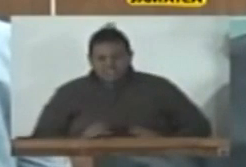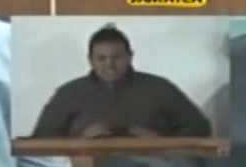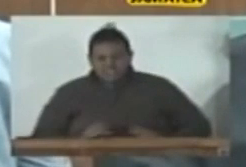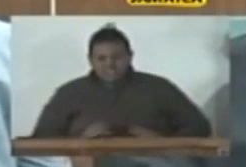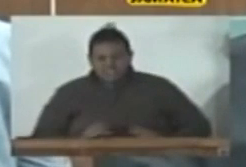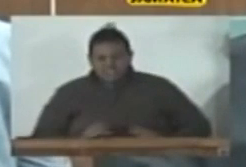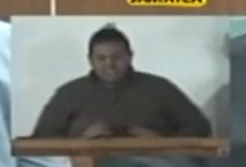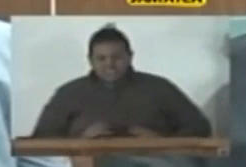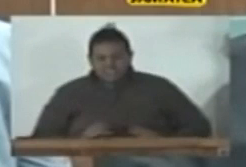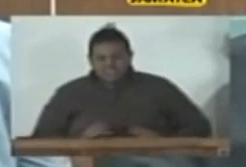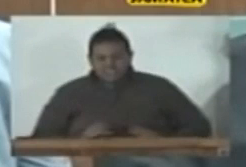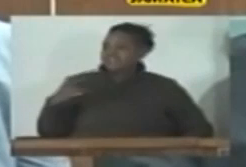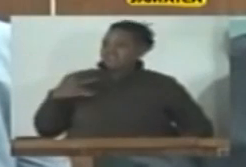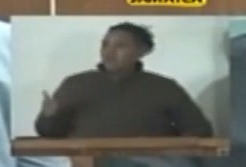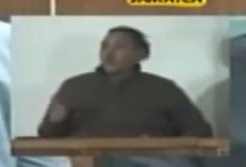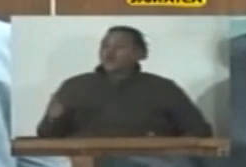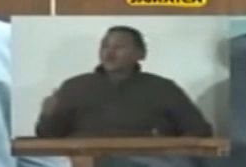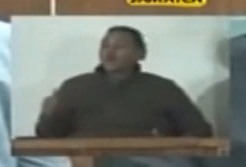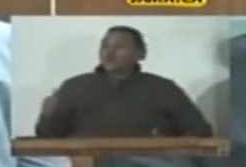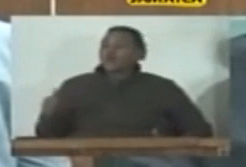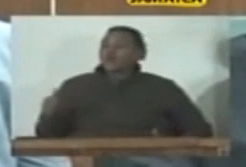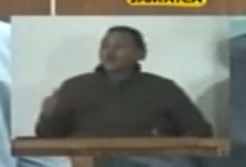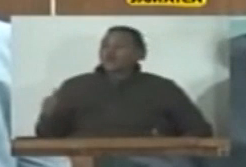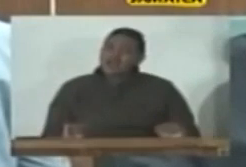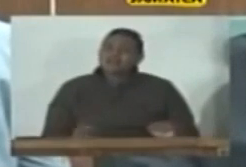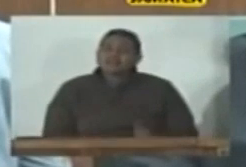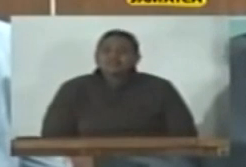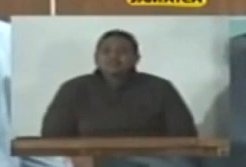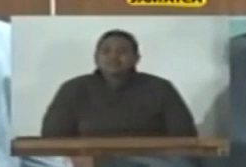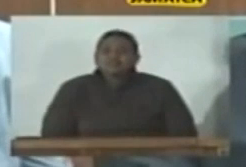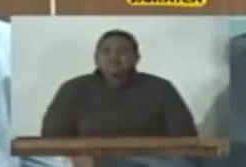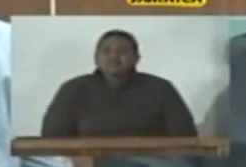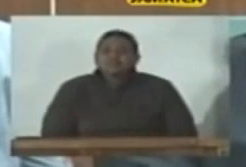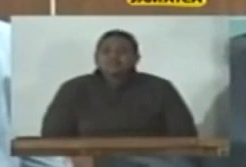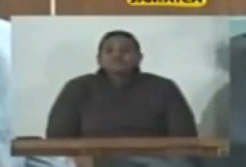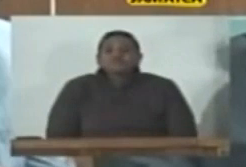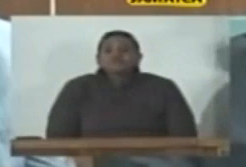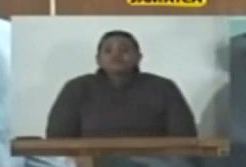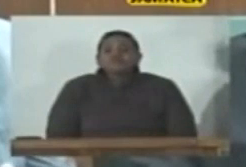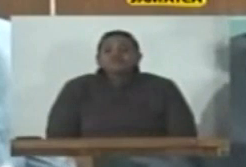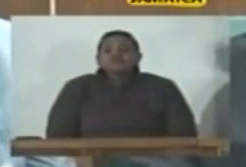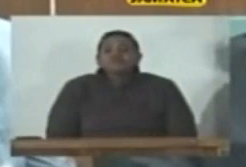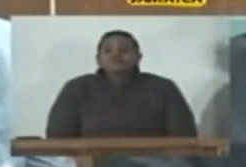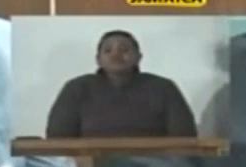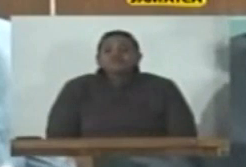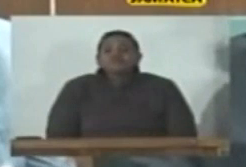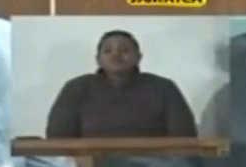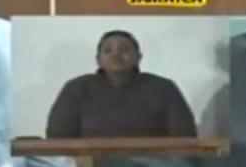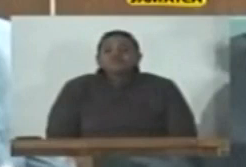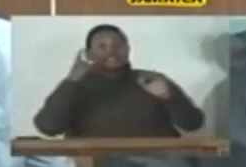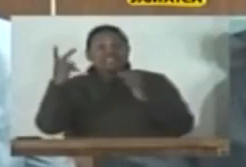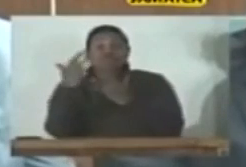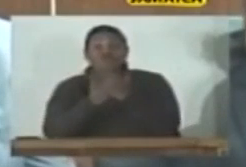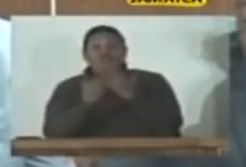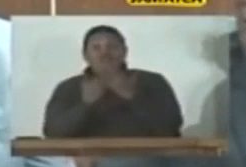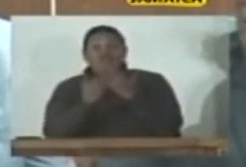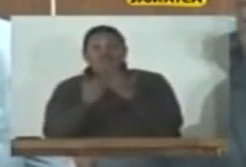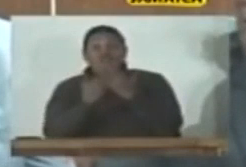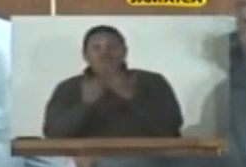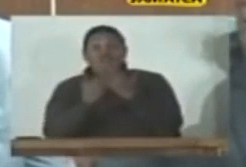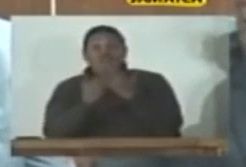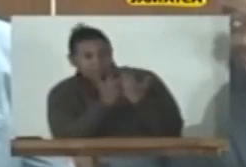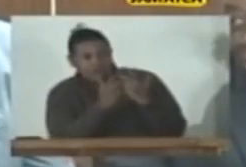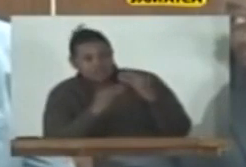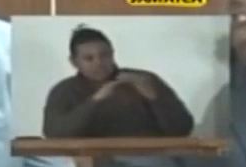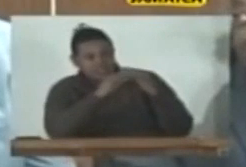and still see its revenue keep pace with inflation. The people, Mr. Speaker, would have greatly appreciated